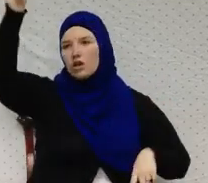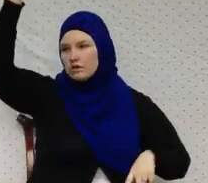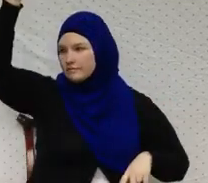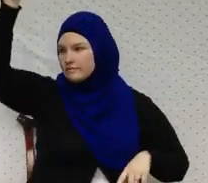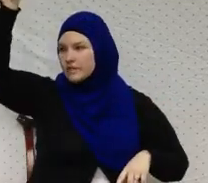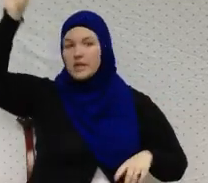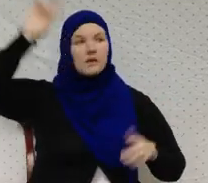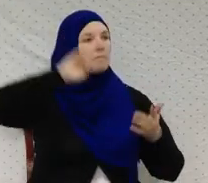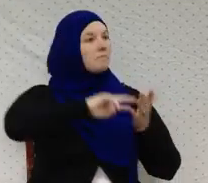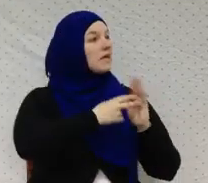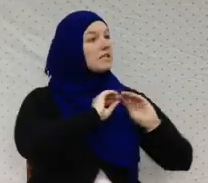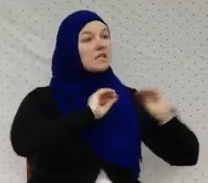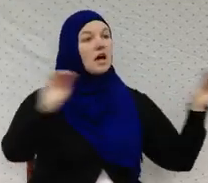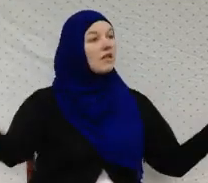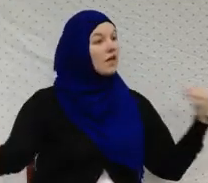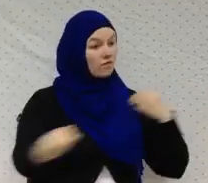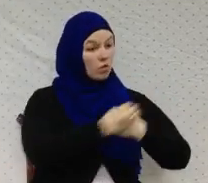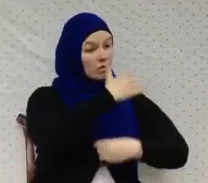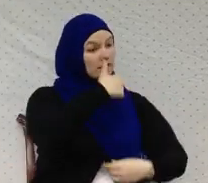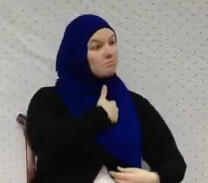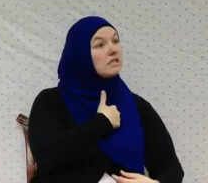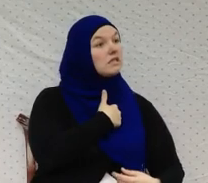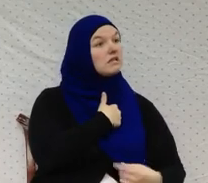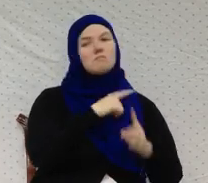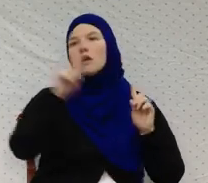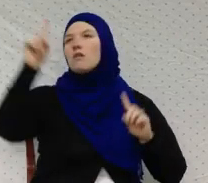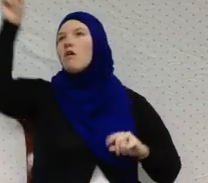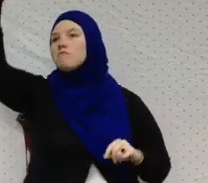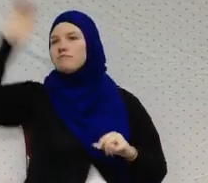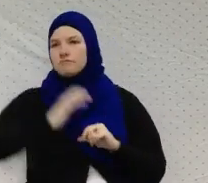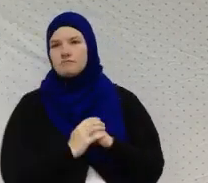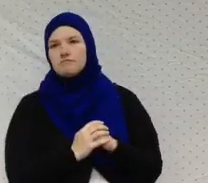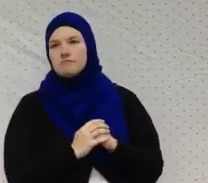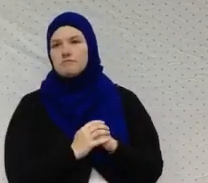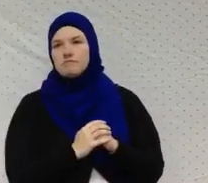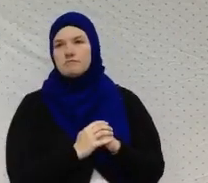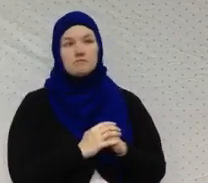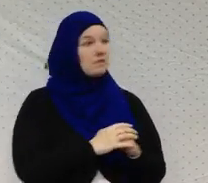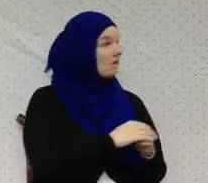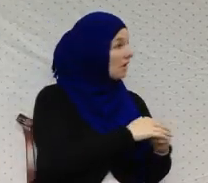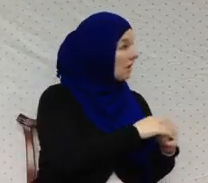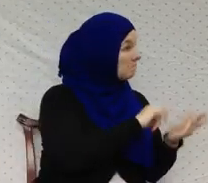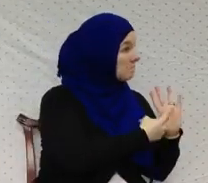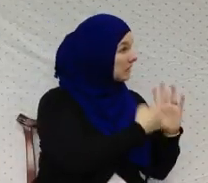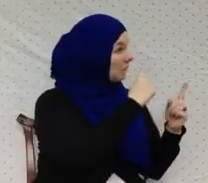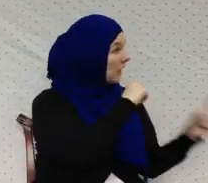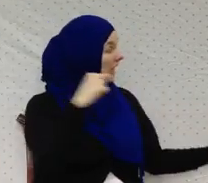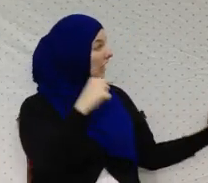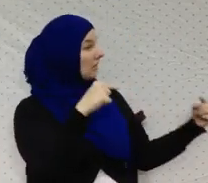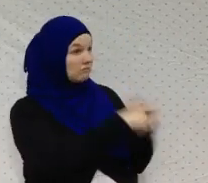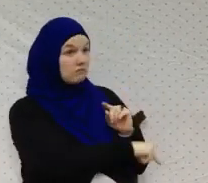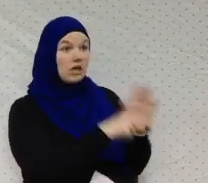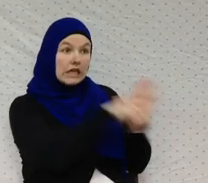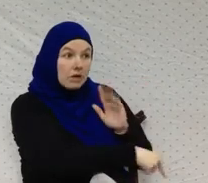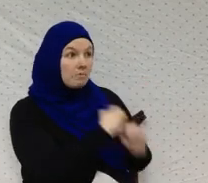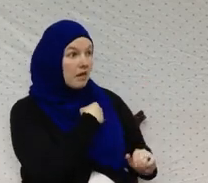Allah, which means nothing influences me but Allah. Nothing comes as a motive for my